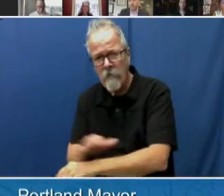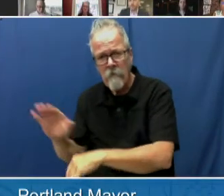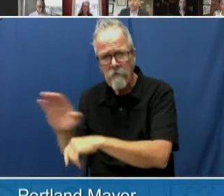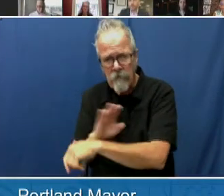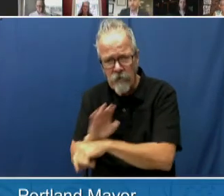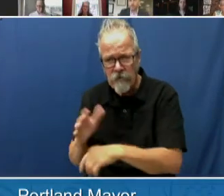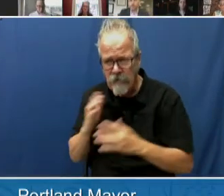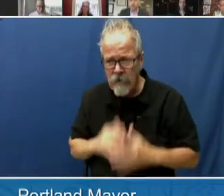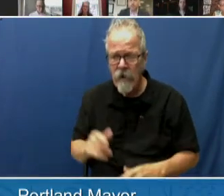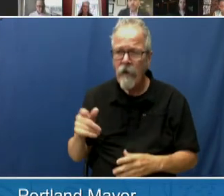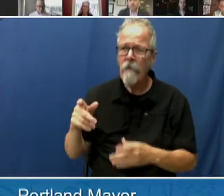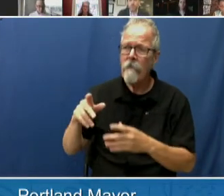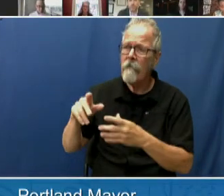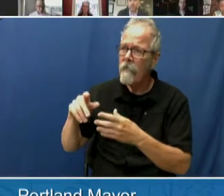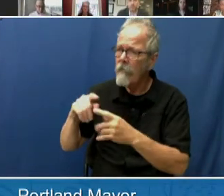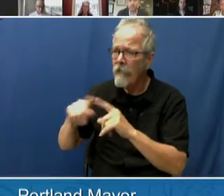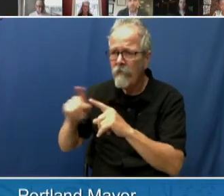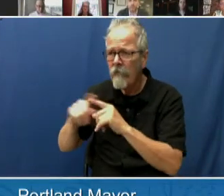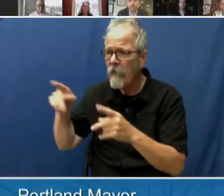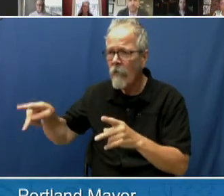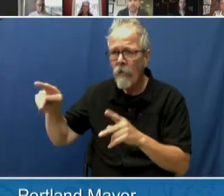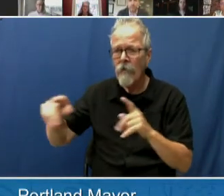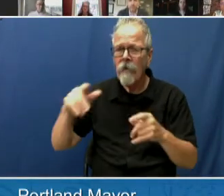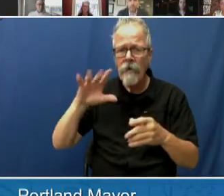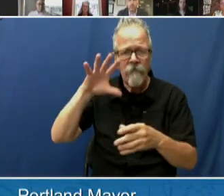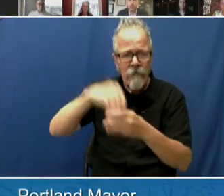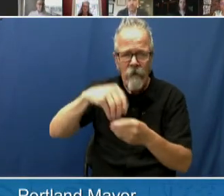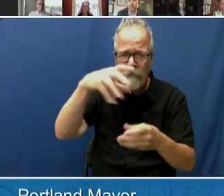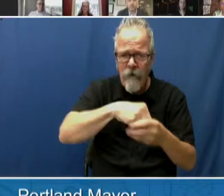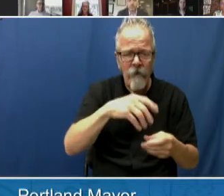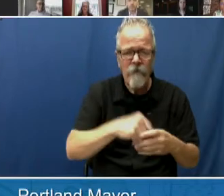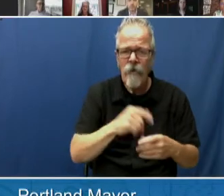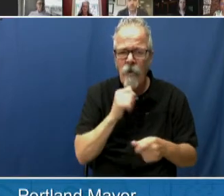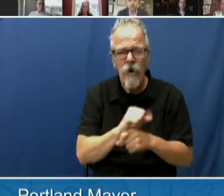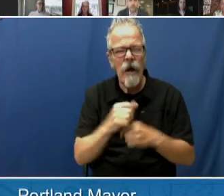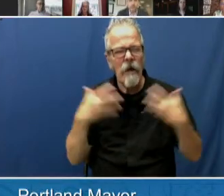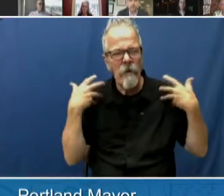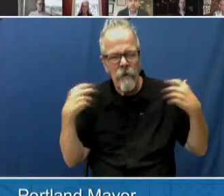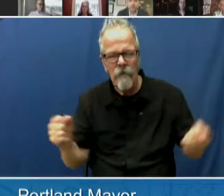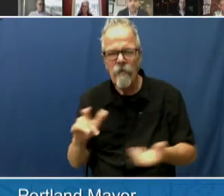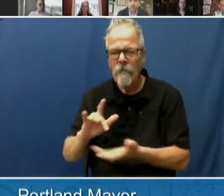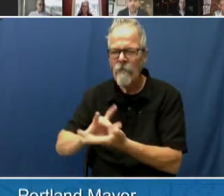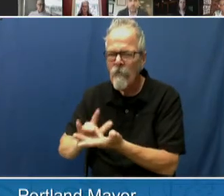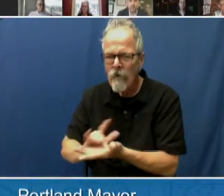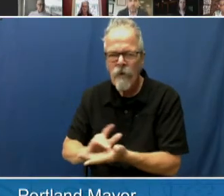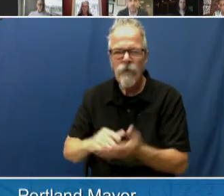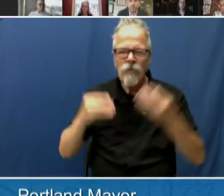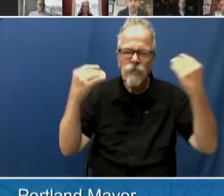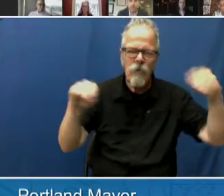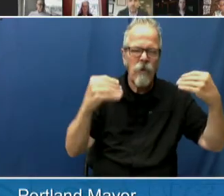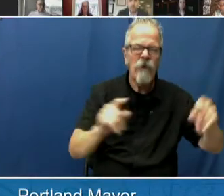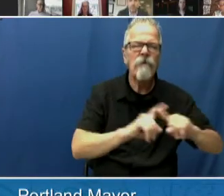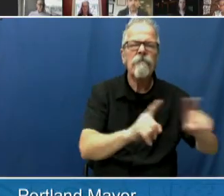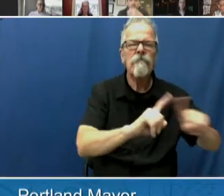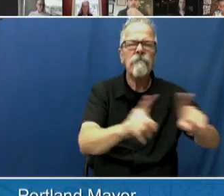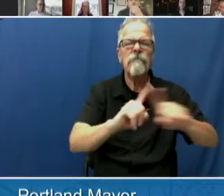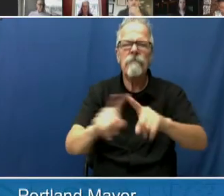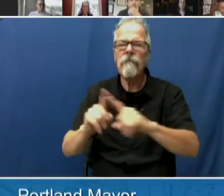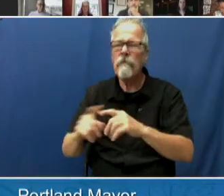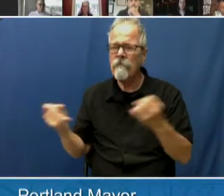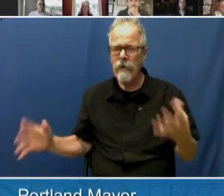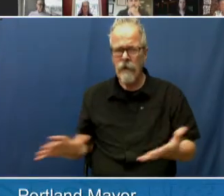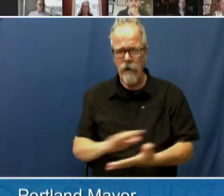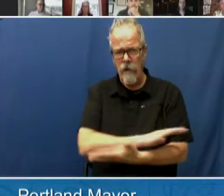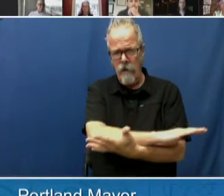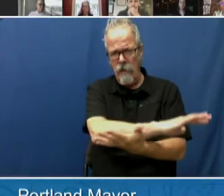people who work in healthcare, the people who work in the local grocery stores, our supply chain experts, the drivers, everybody who has